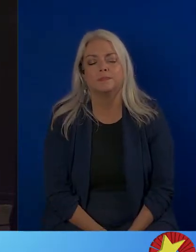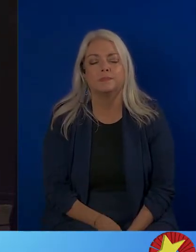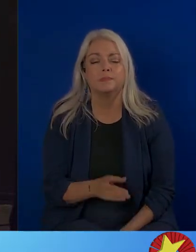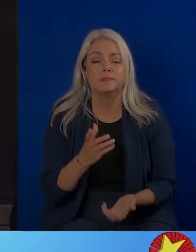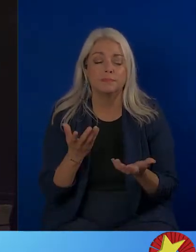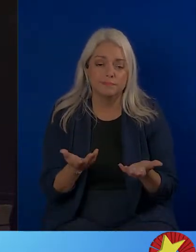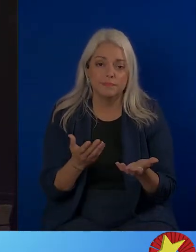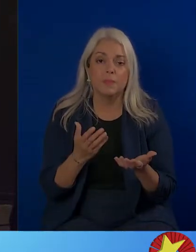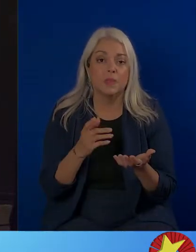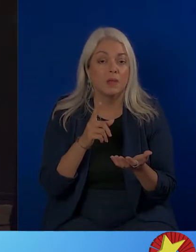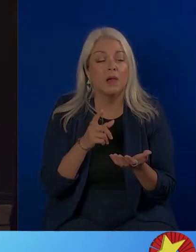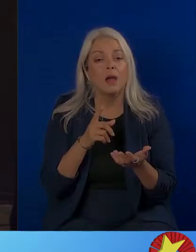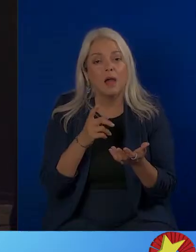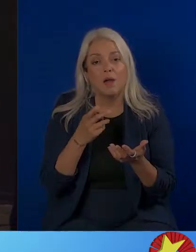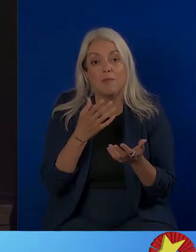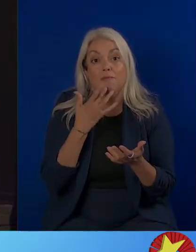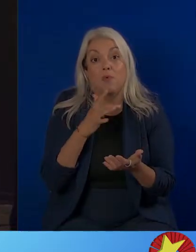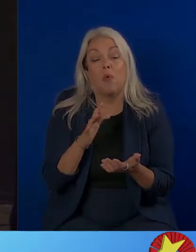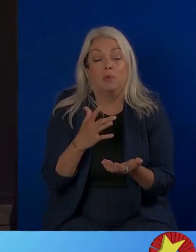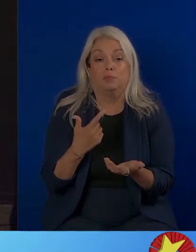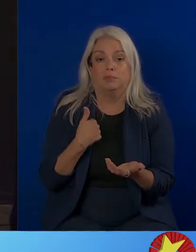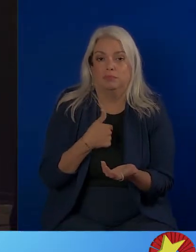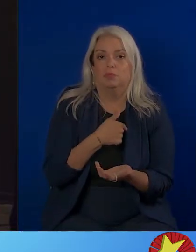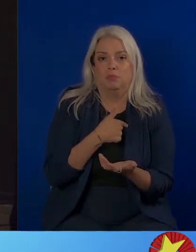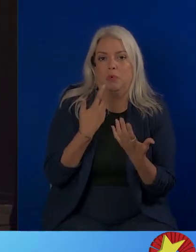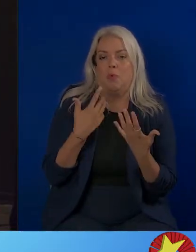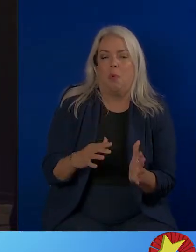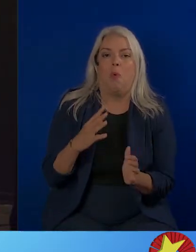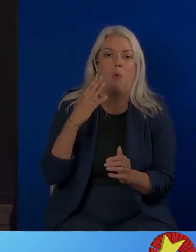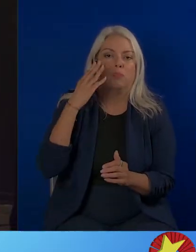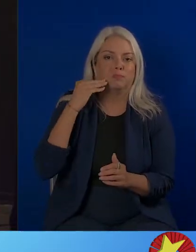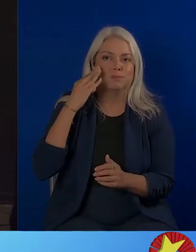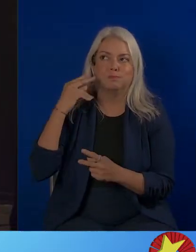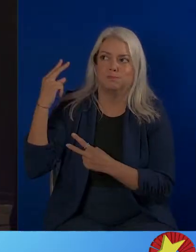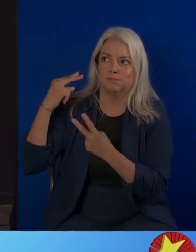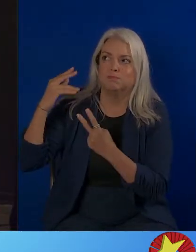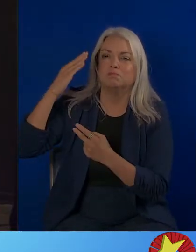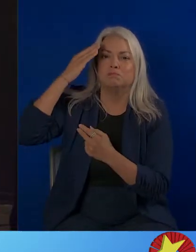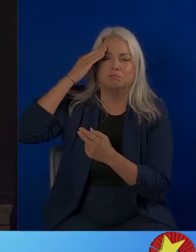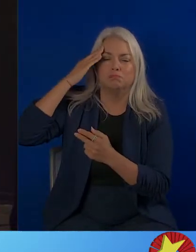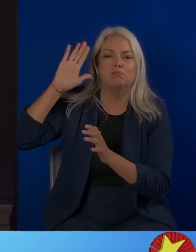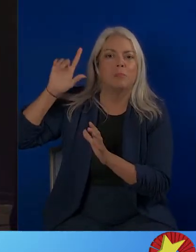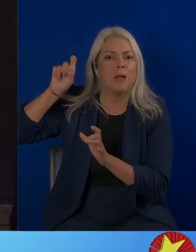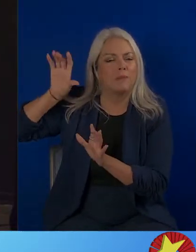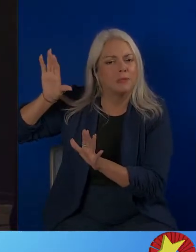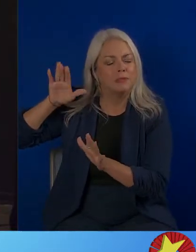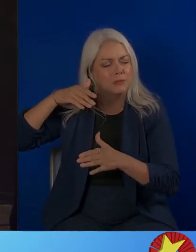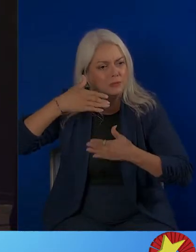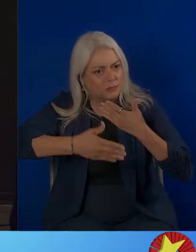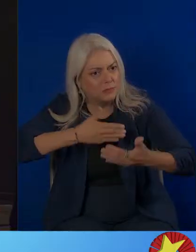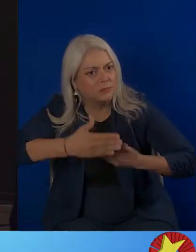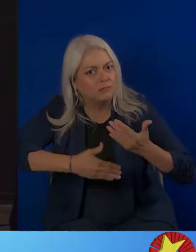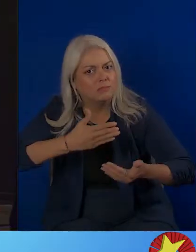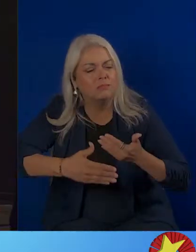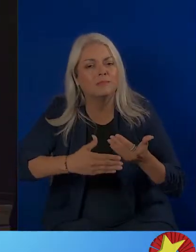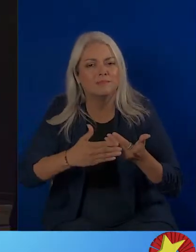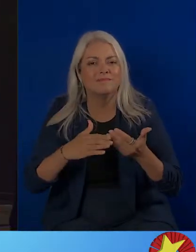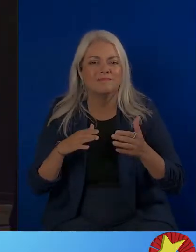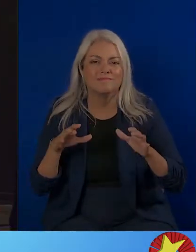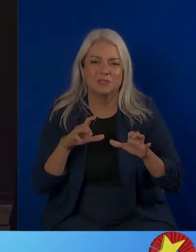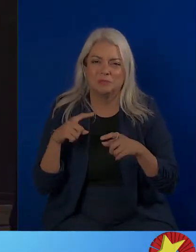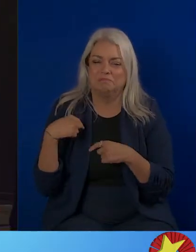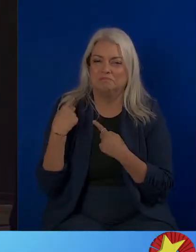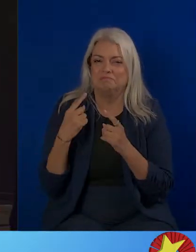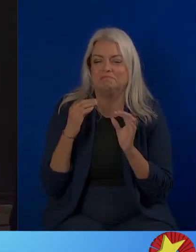again, fortunately for us, we have been successfully doing that. I just had a meeting with our